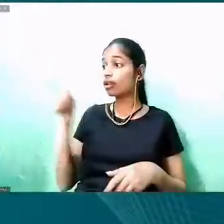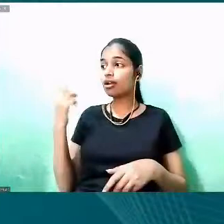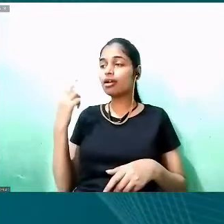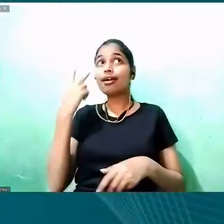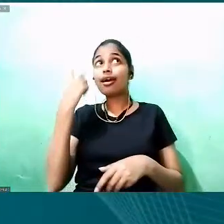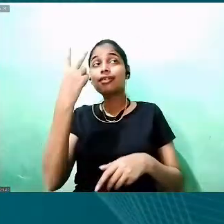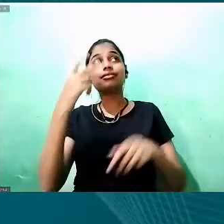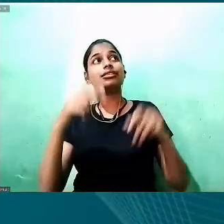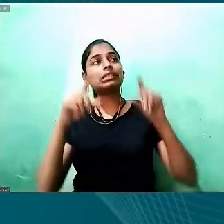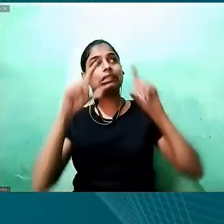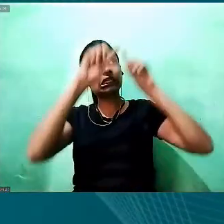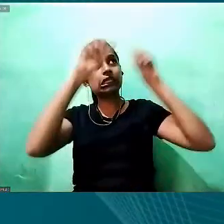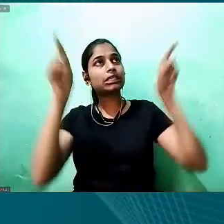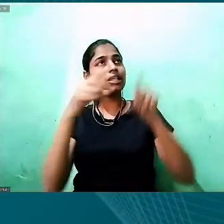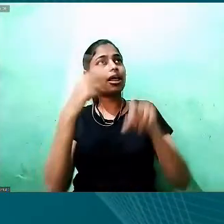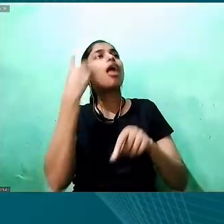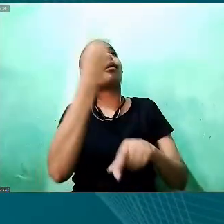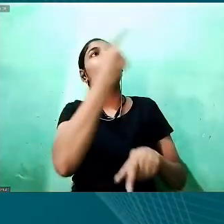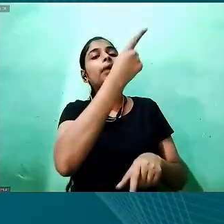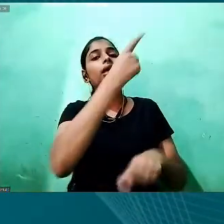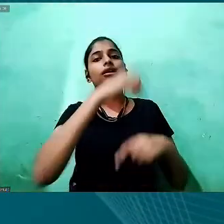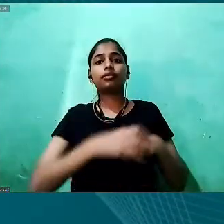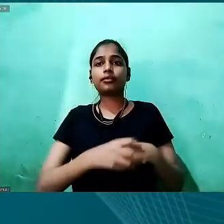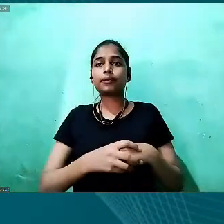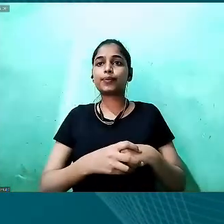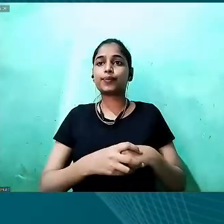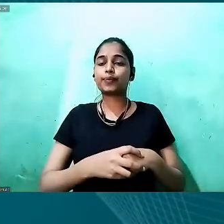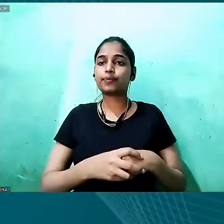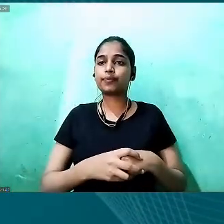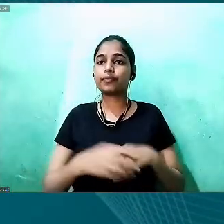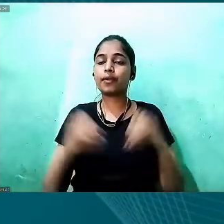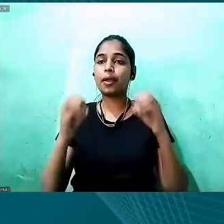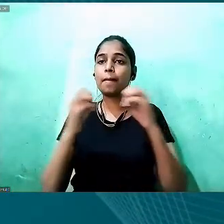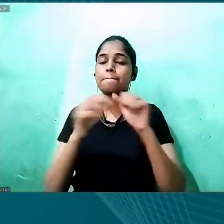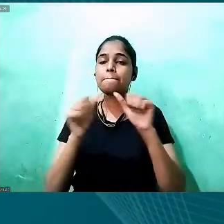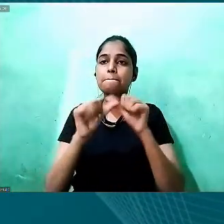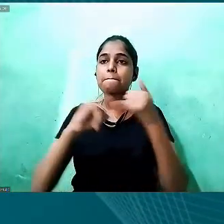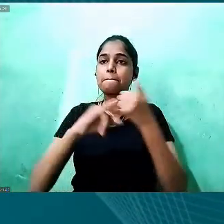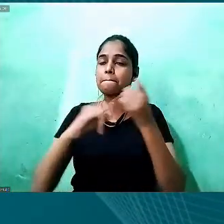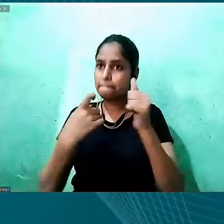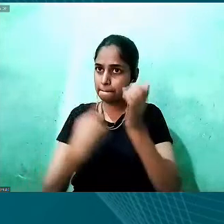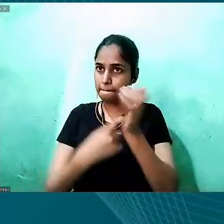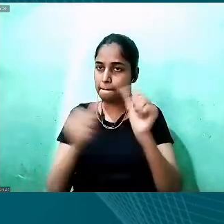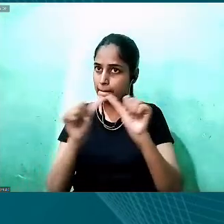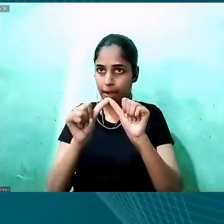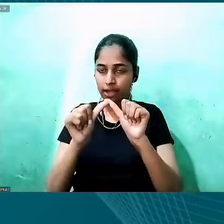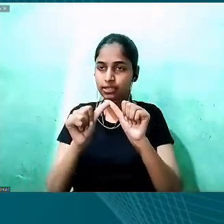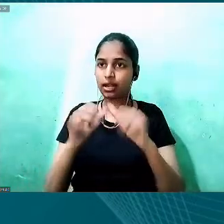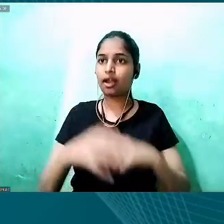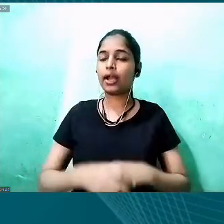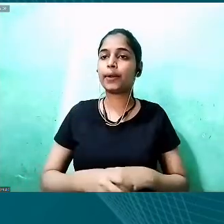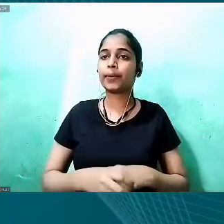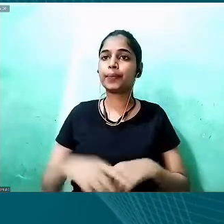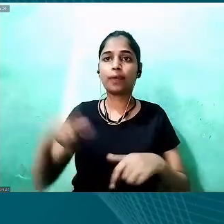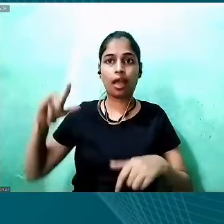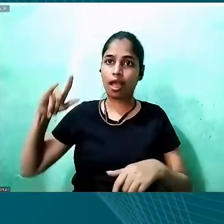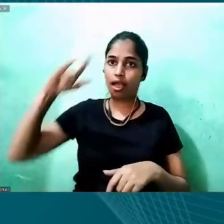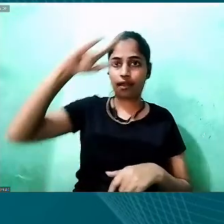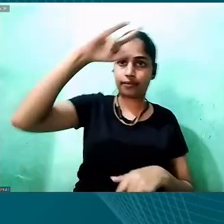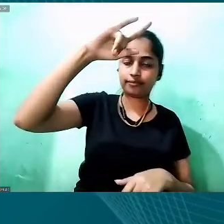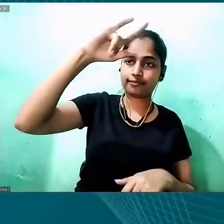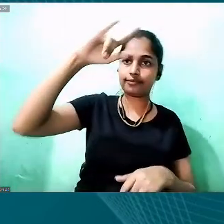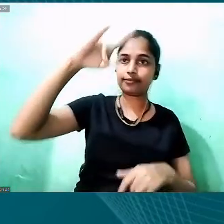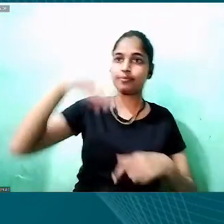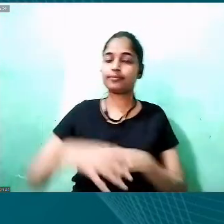earlier they were at Basra, which is this white clip. They travel via airplane to another white